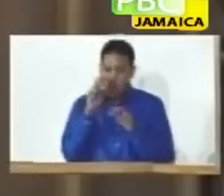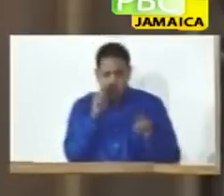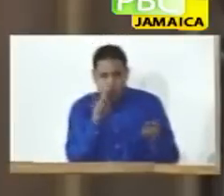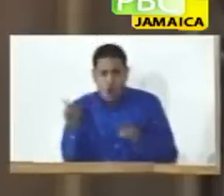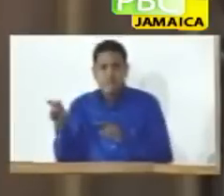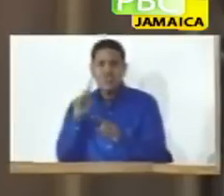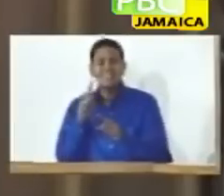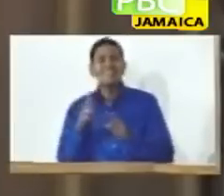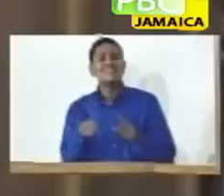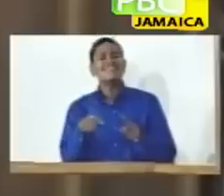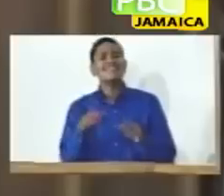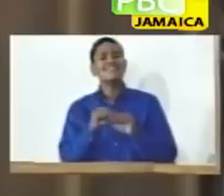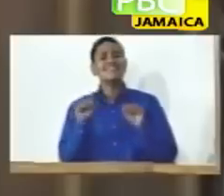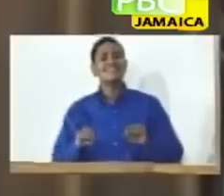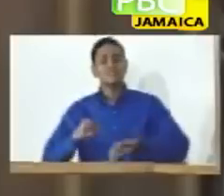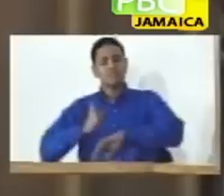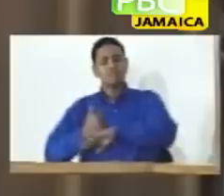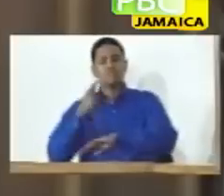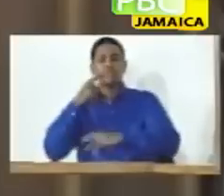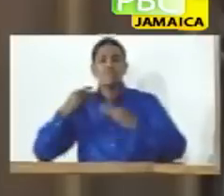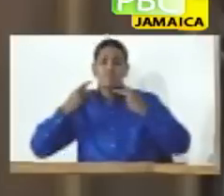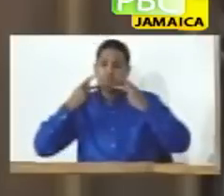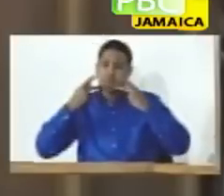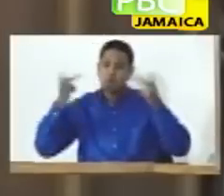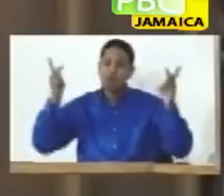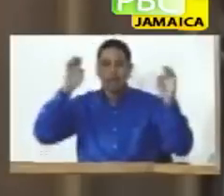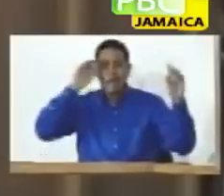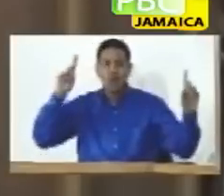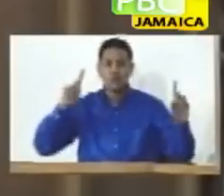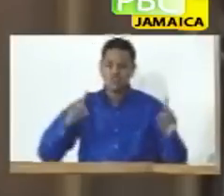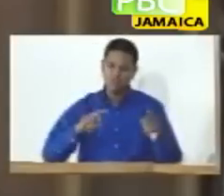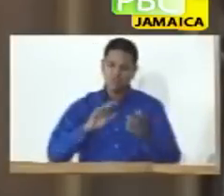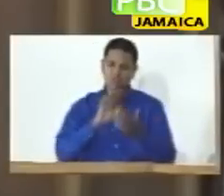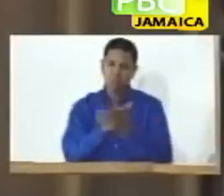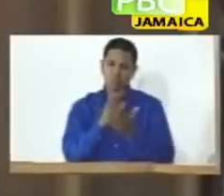statutory system of public education.